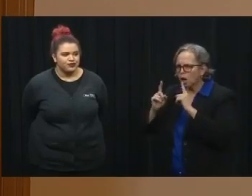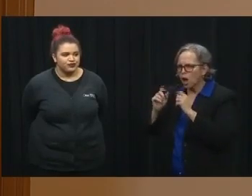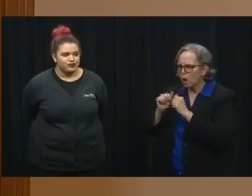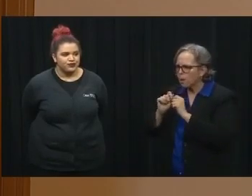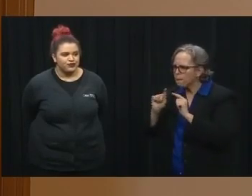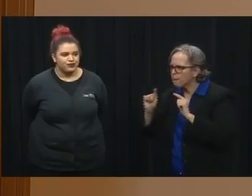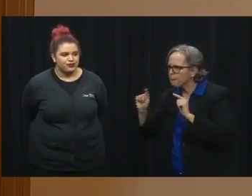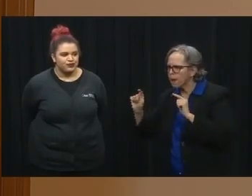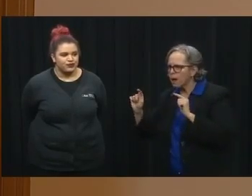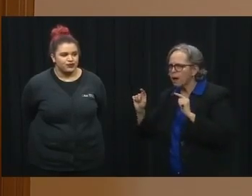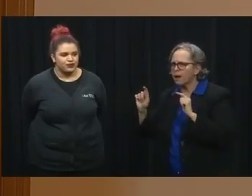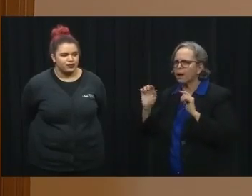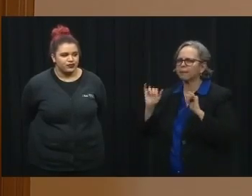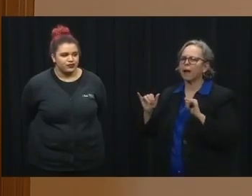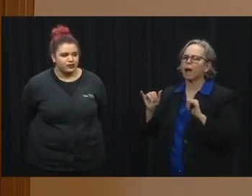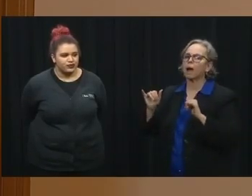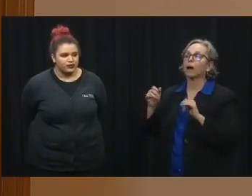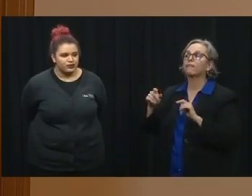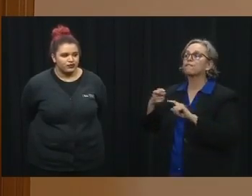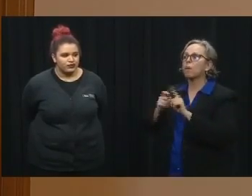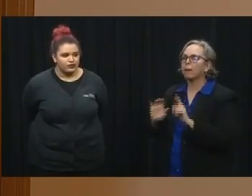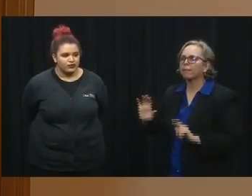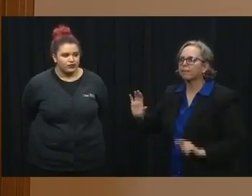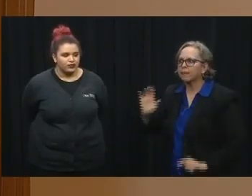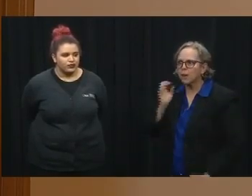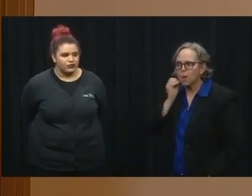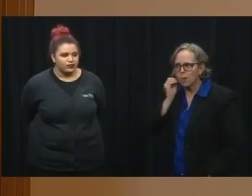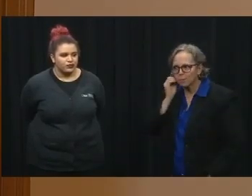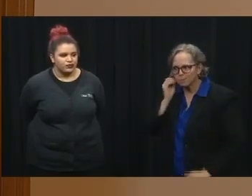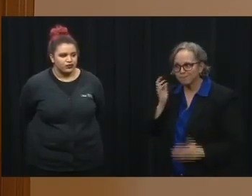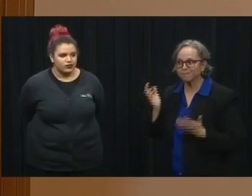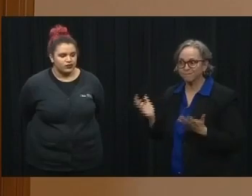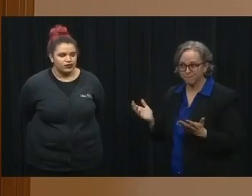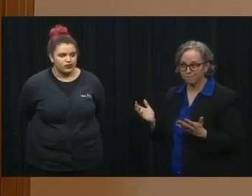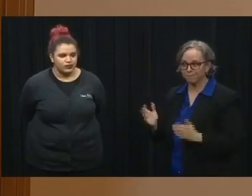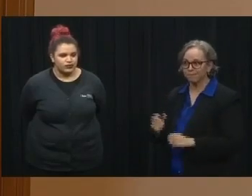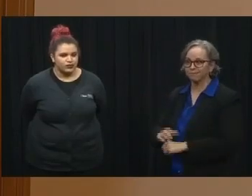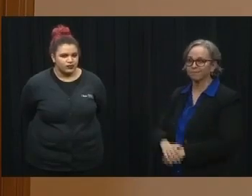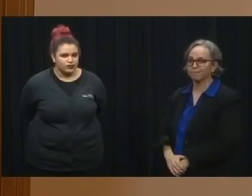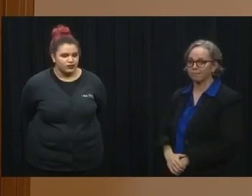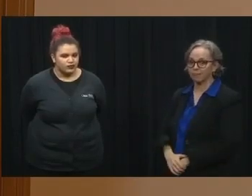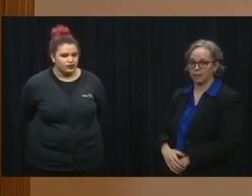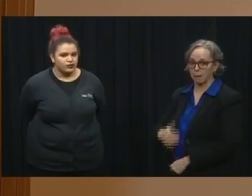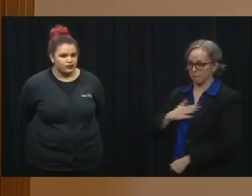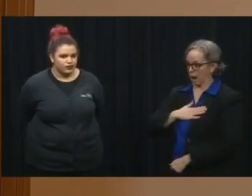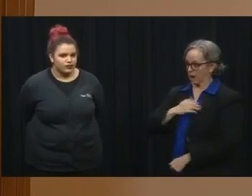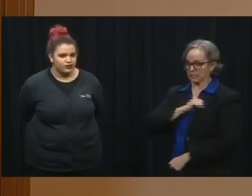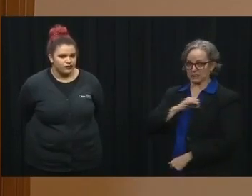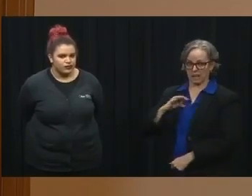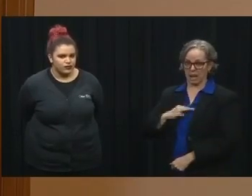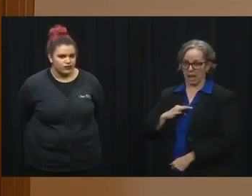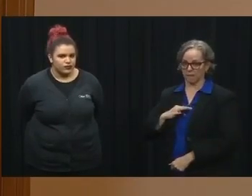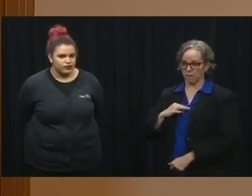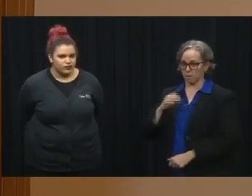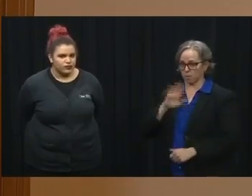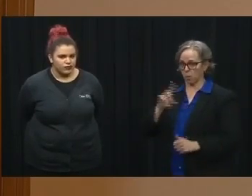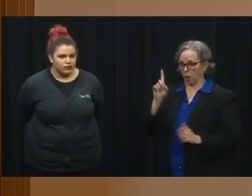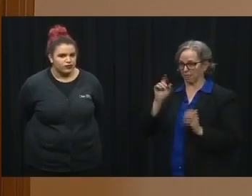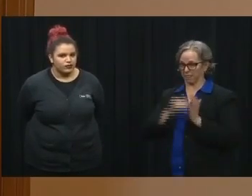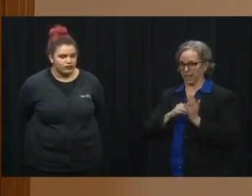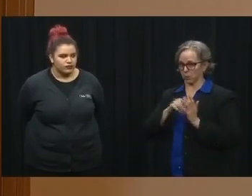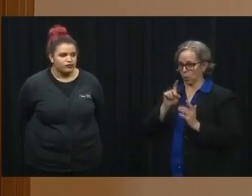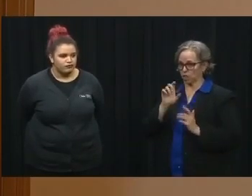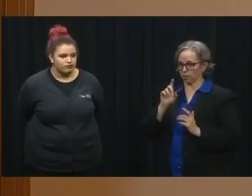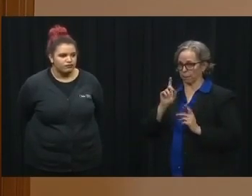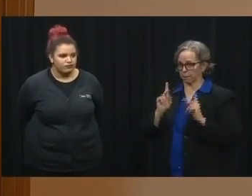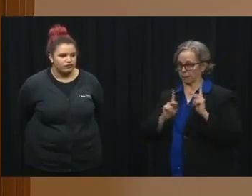So we have a lot of, even in my staff, I have 1,100 people that work for me, and most of them are now working from home. So